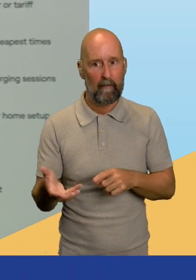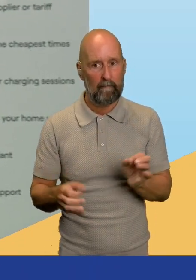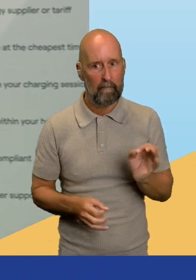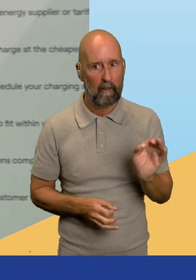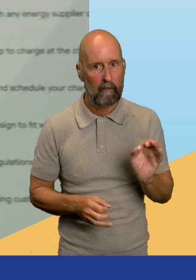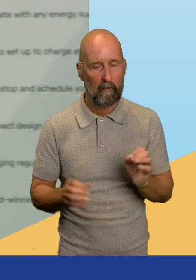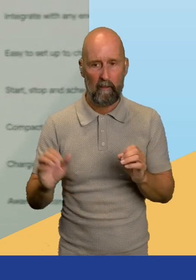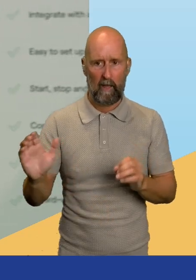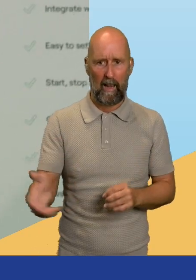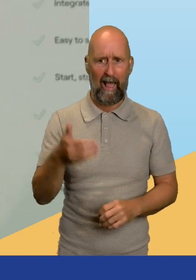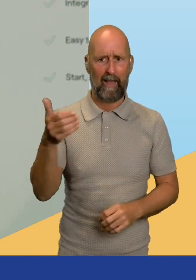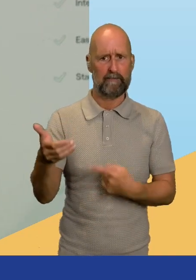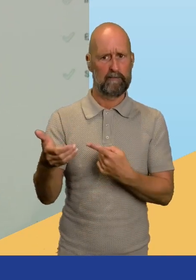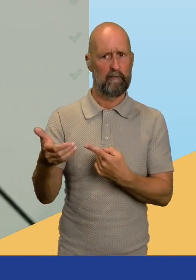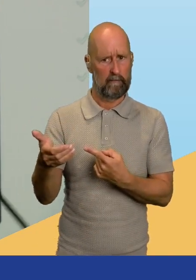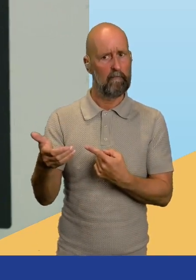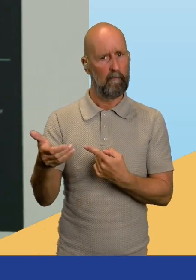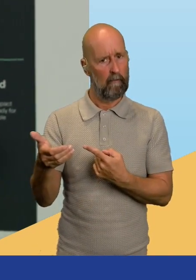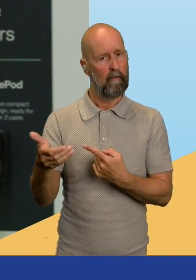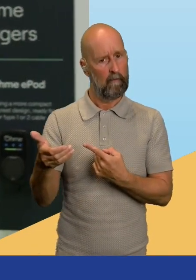it's very, very light. Yep.